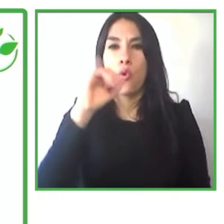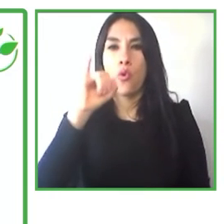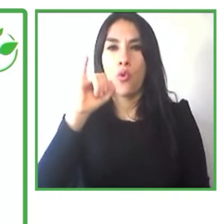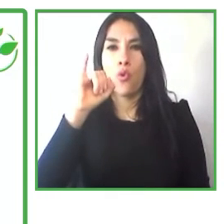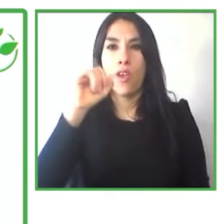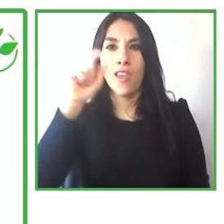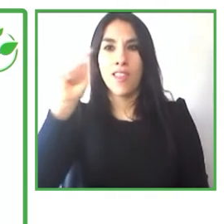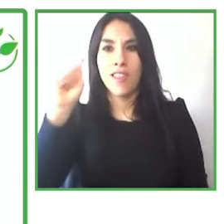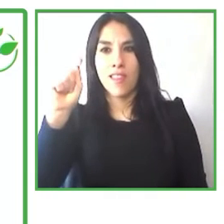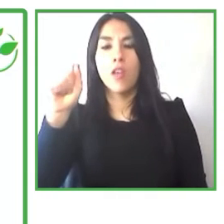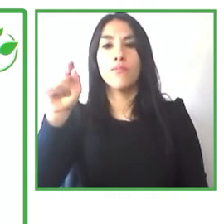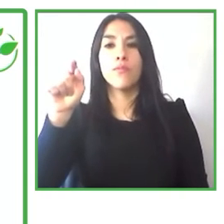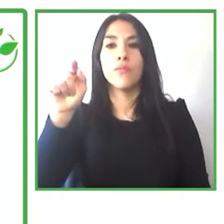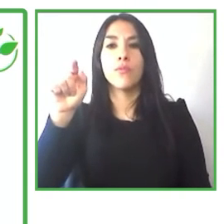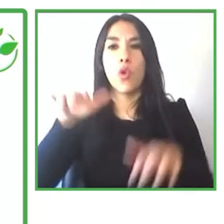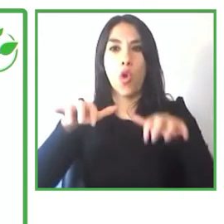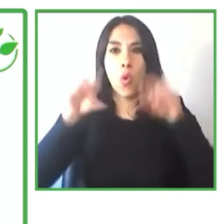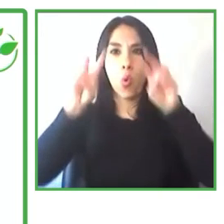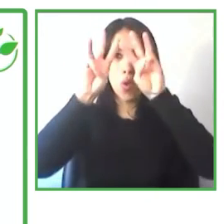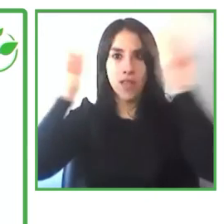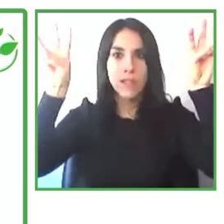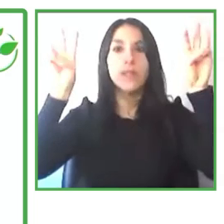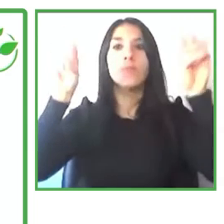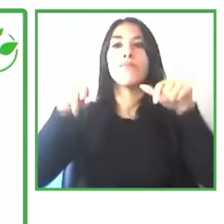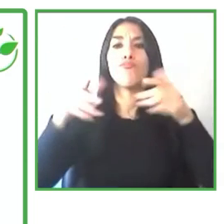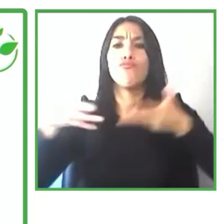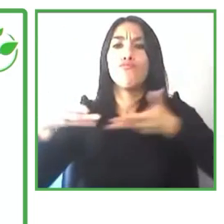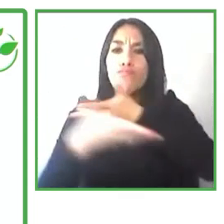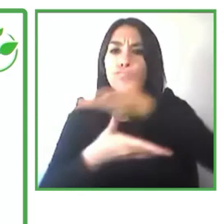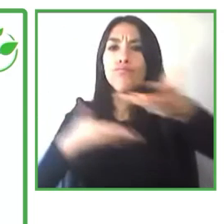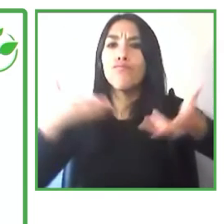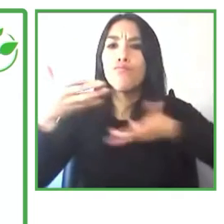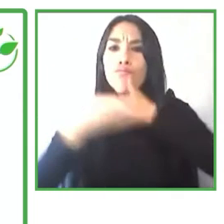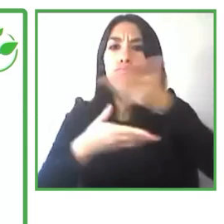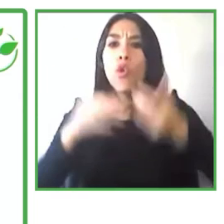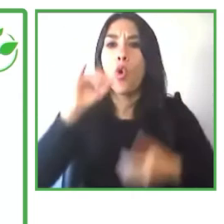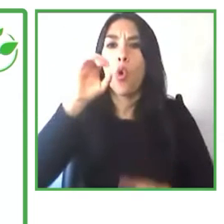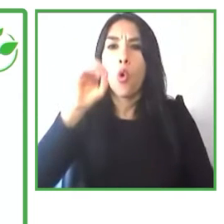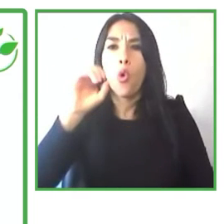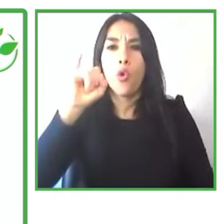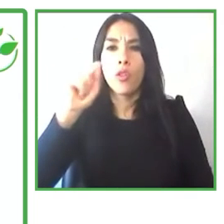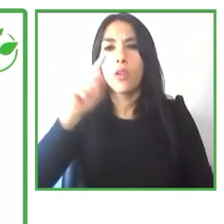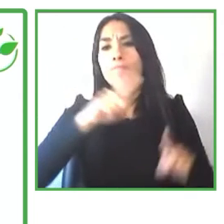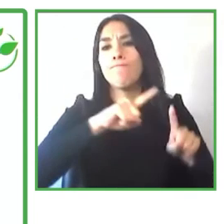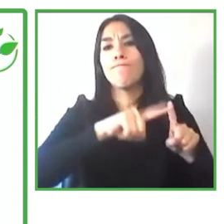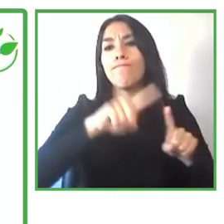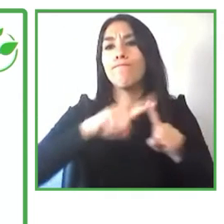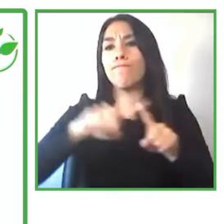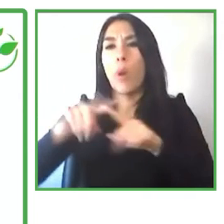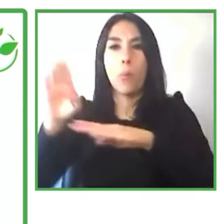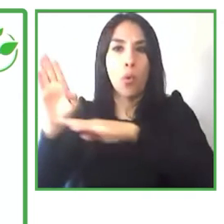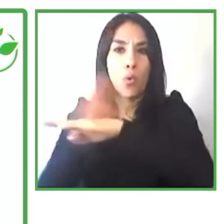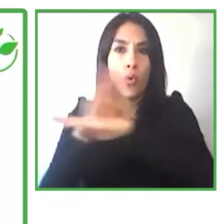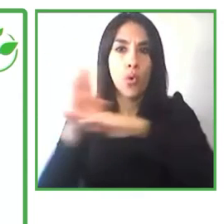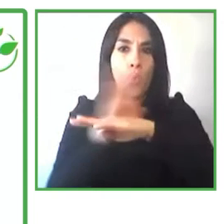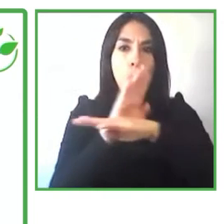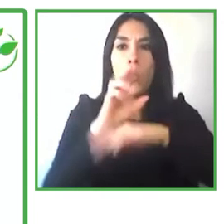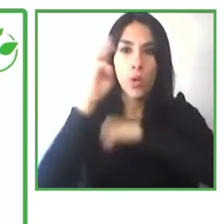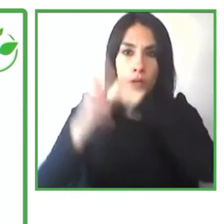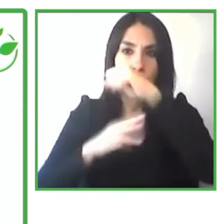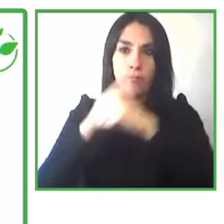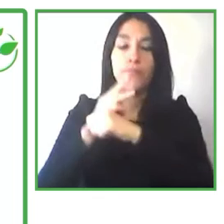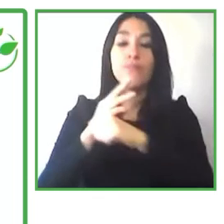multinational corporations that are part of the network and the associates, members, we all share the commitment that we want to